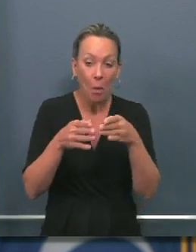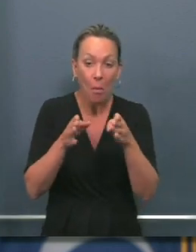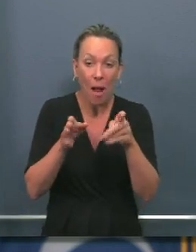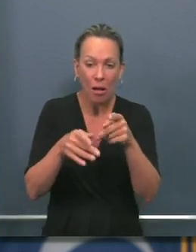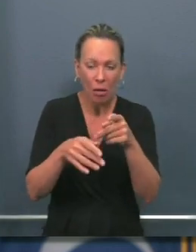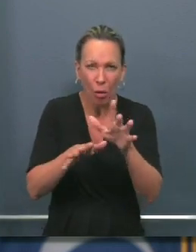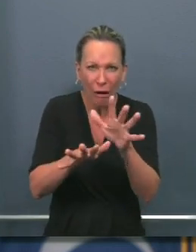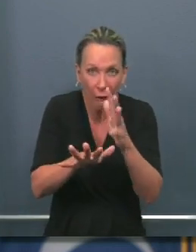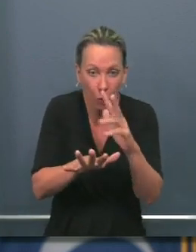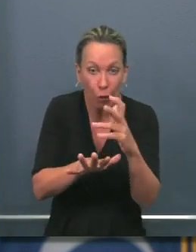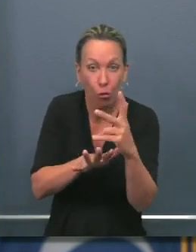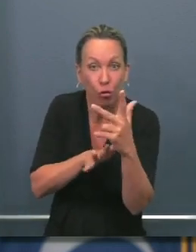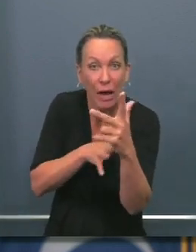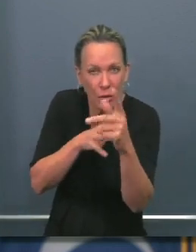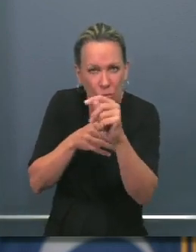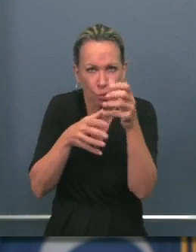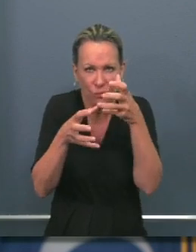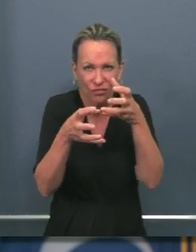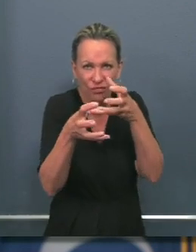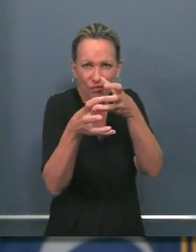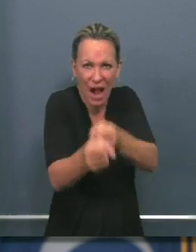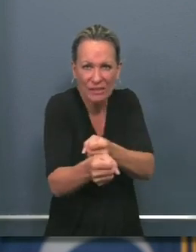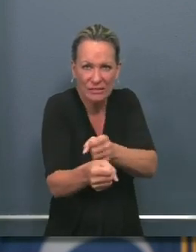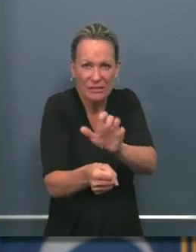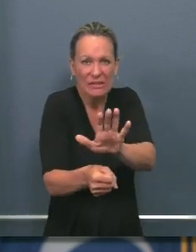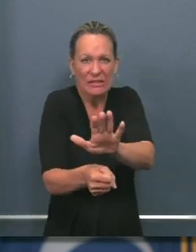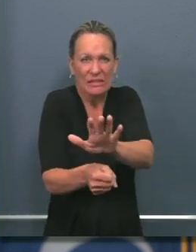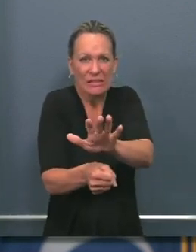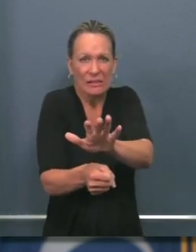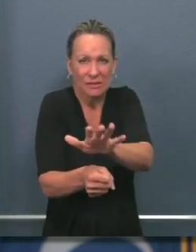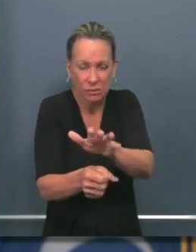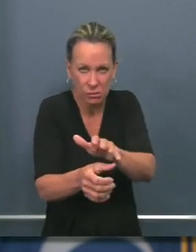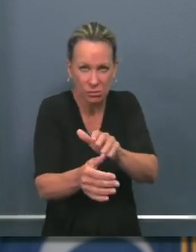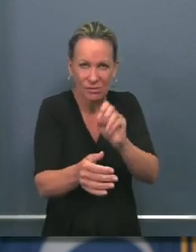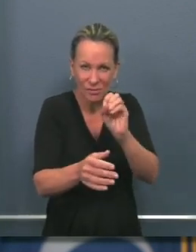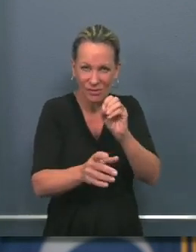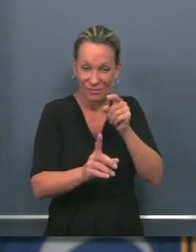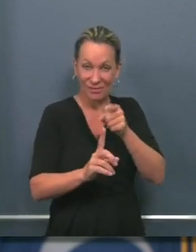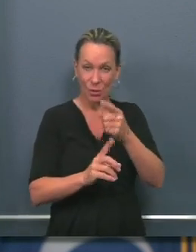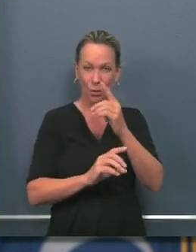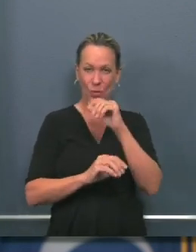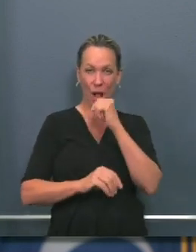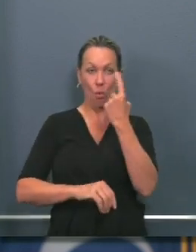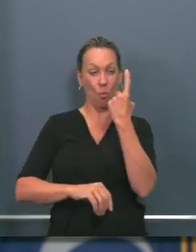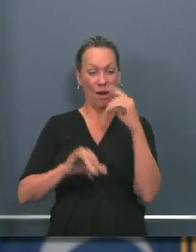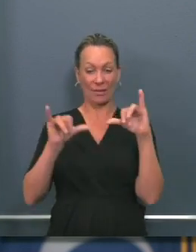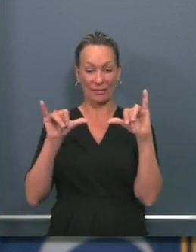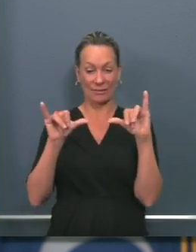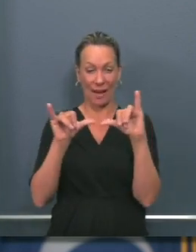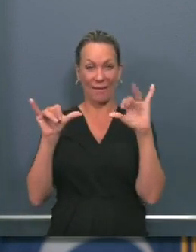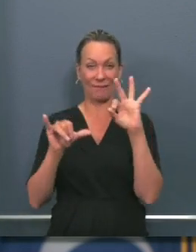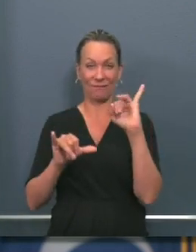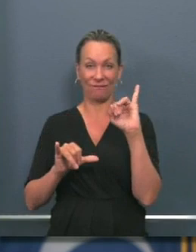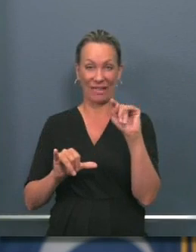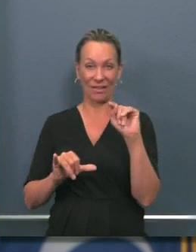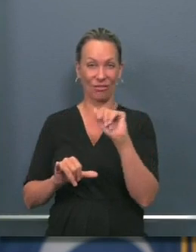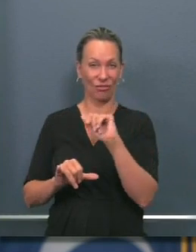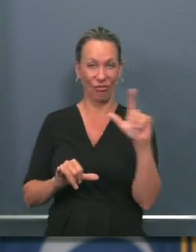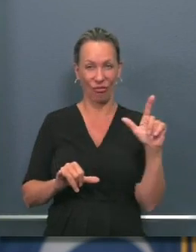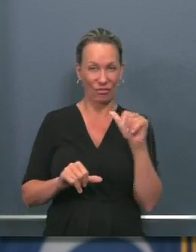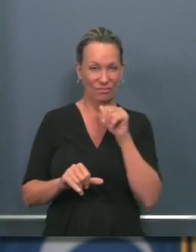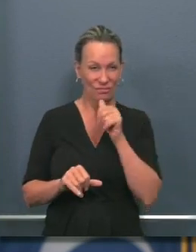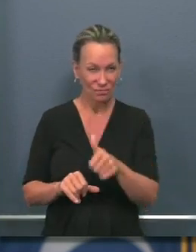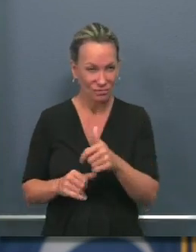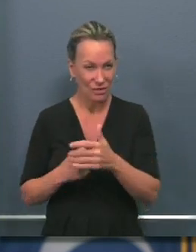are willing to move a little bit more quickly, and we respect and honor that as well. Again, 47 counties with